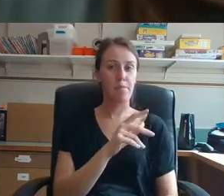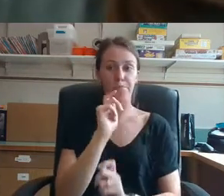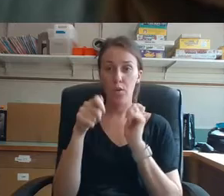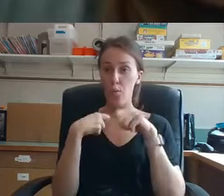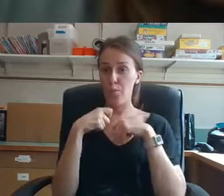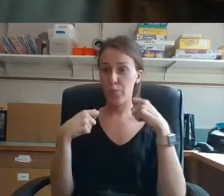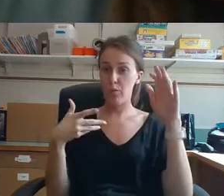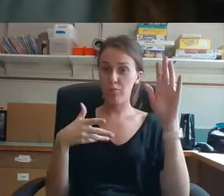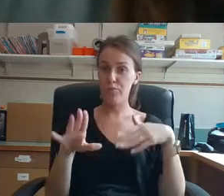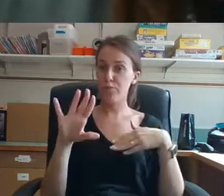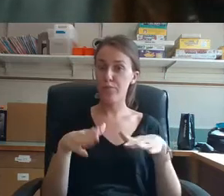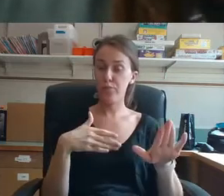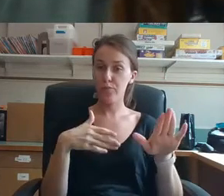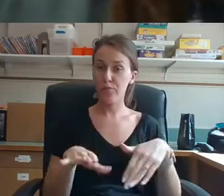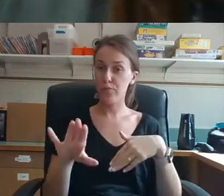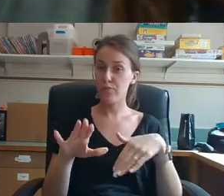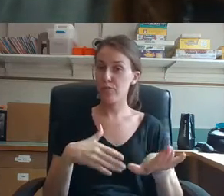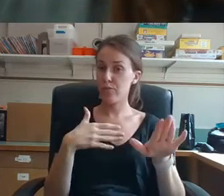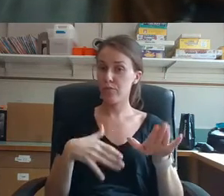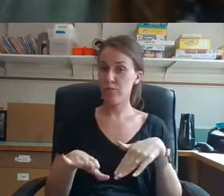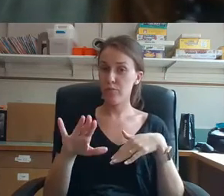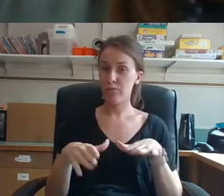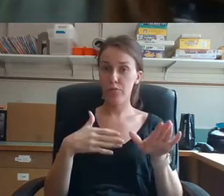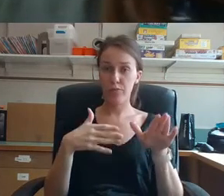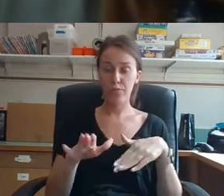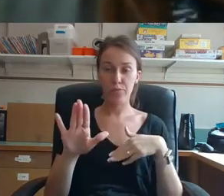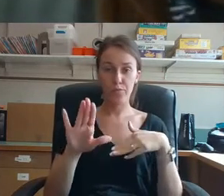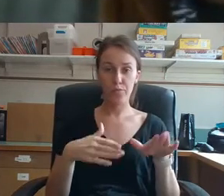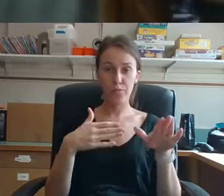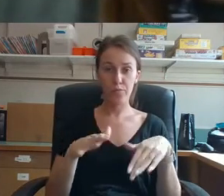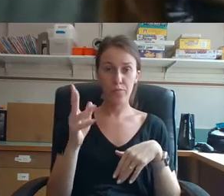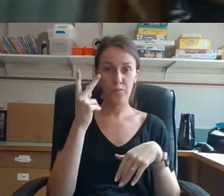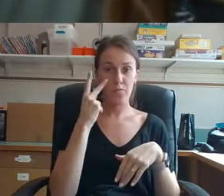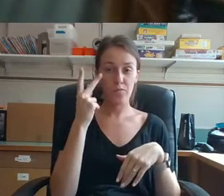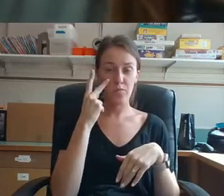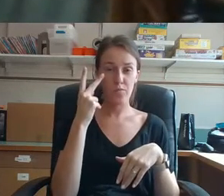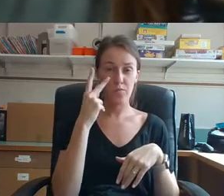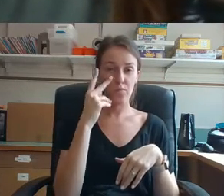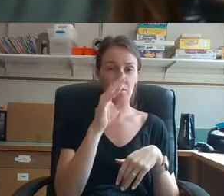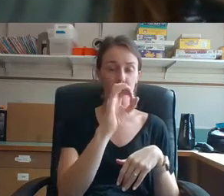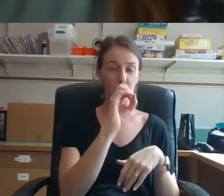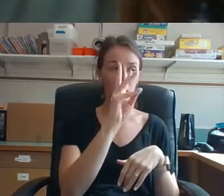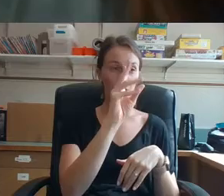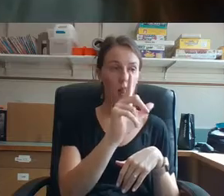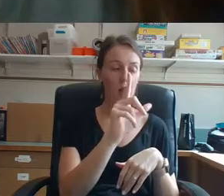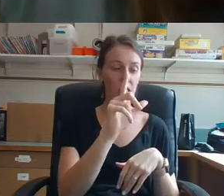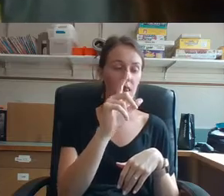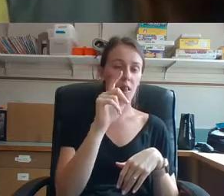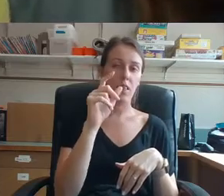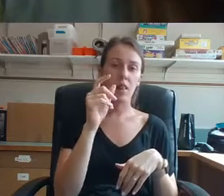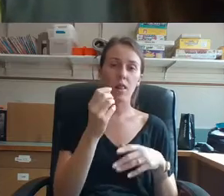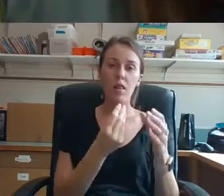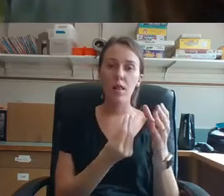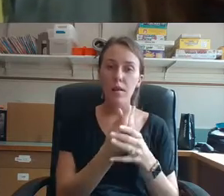she went. There was so much to see in the woods. A sleeping owl, a giant mushroom, an